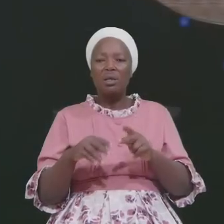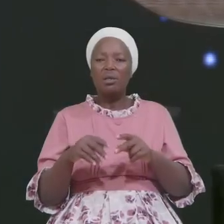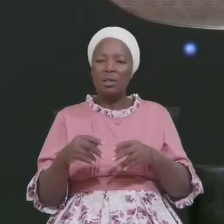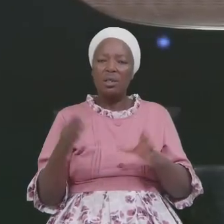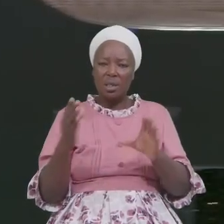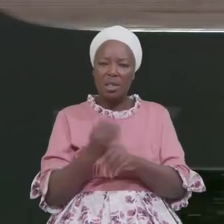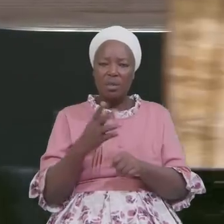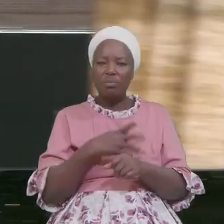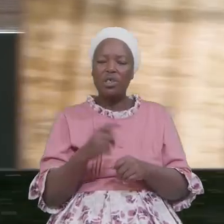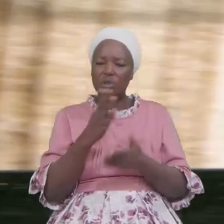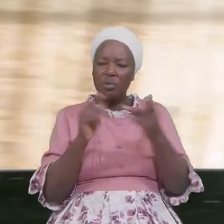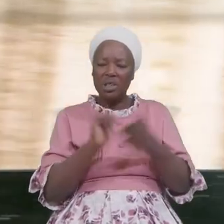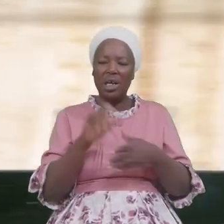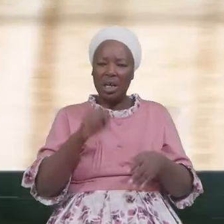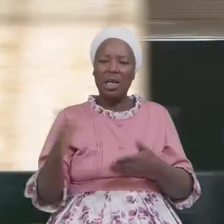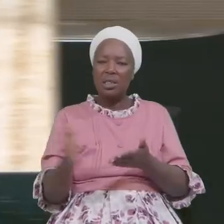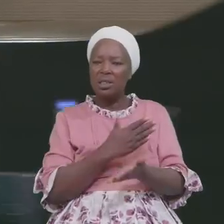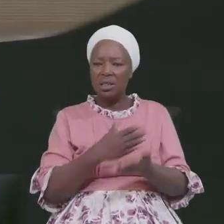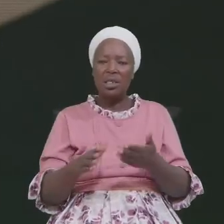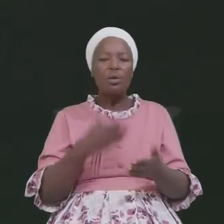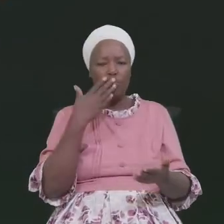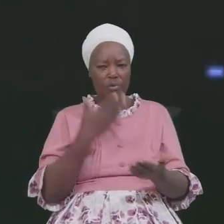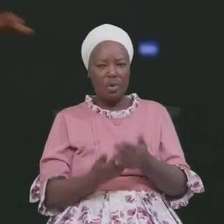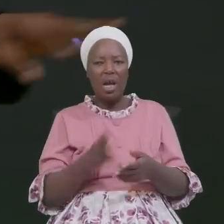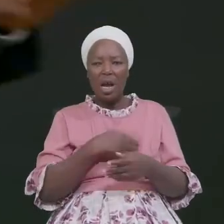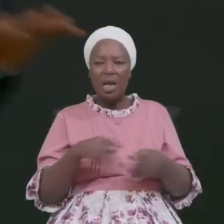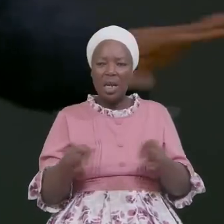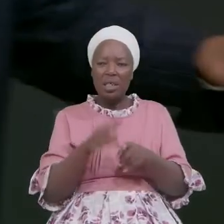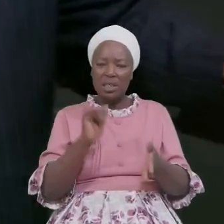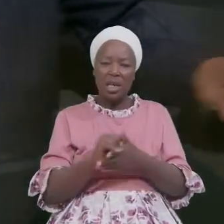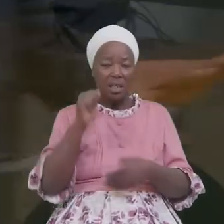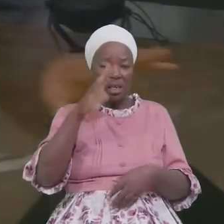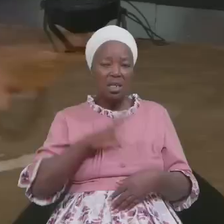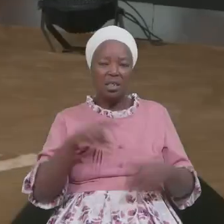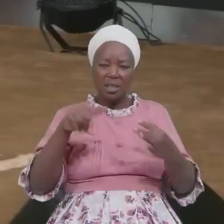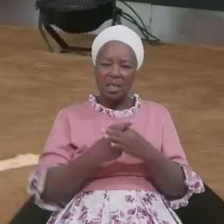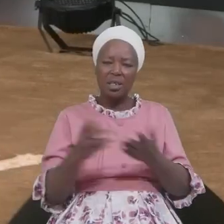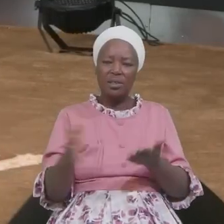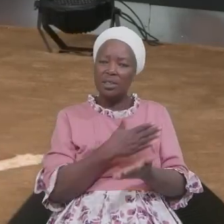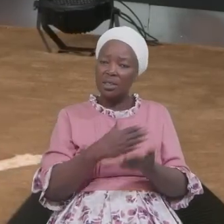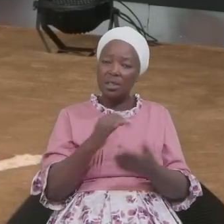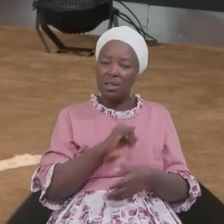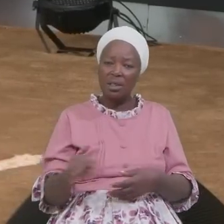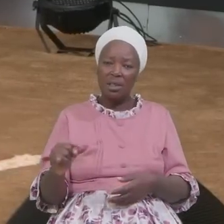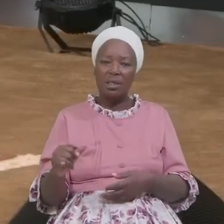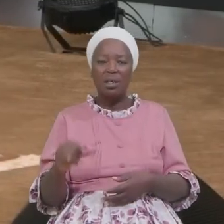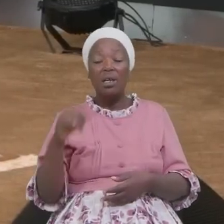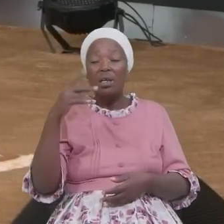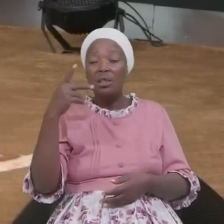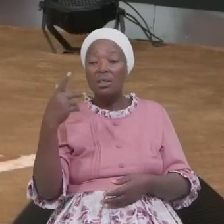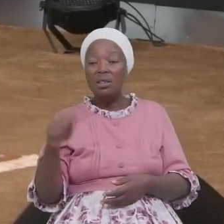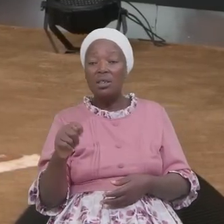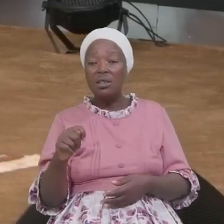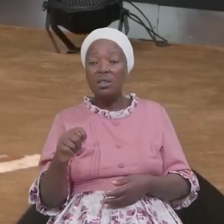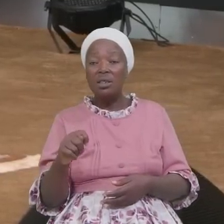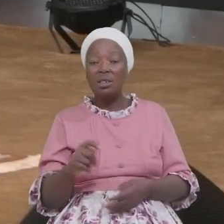can sing well. And as that minstrel started singing, the